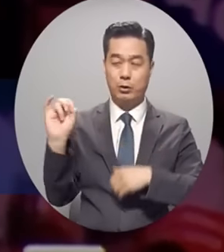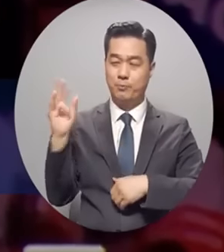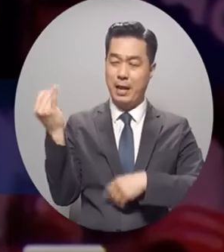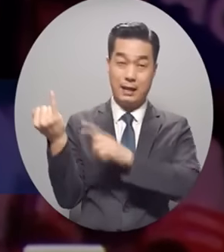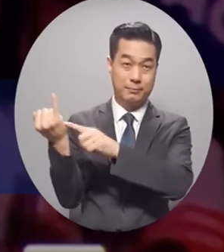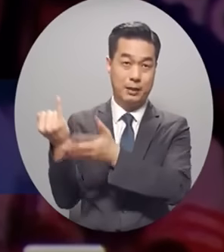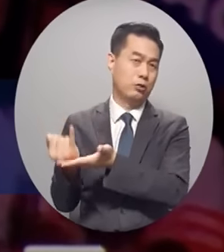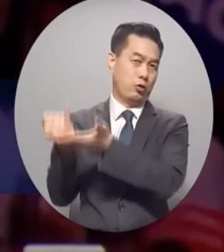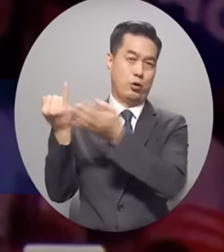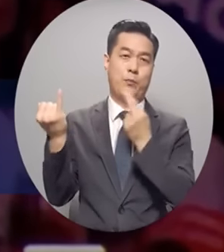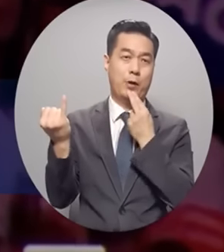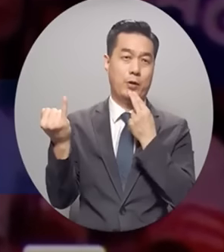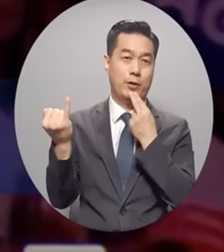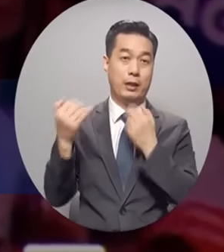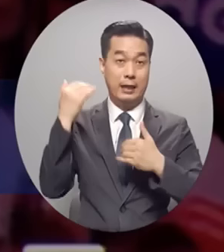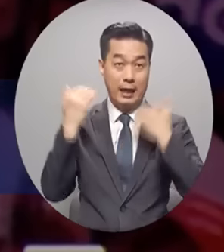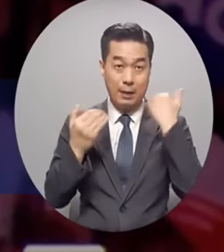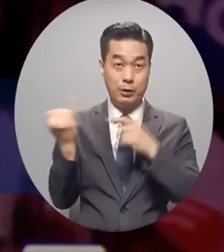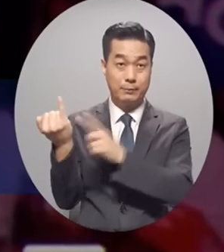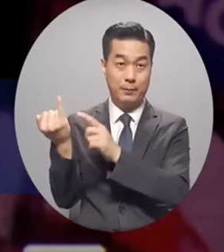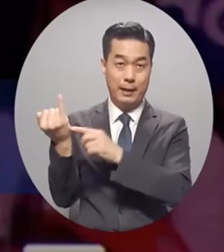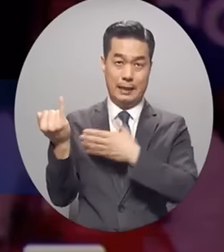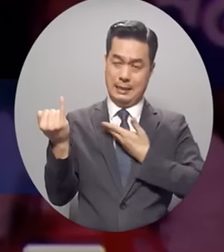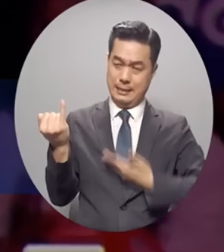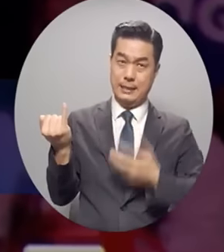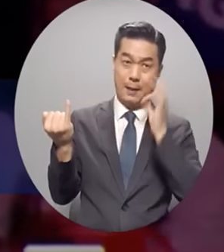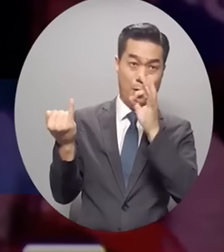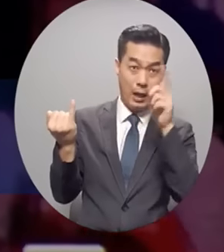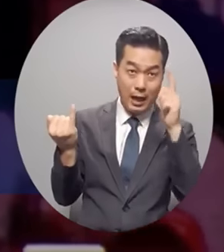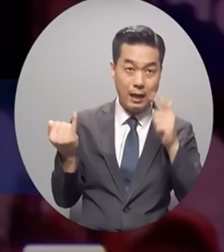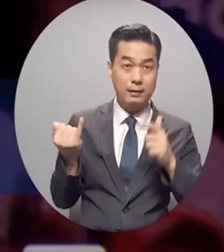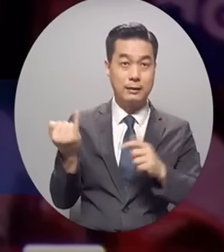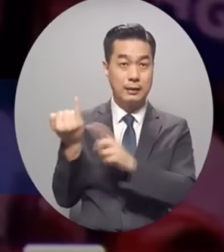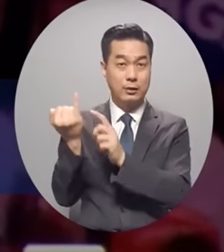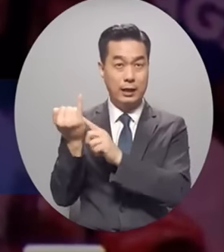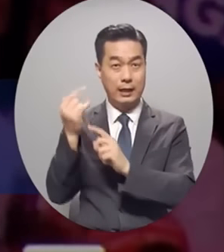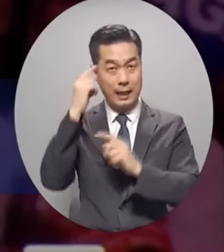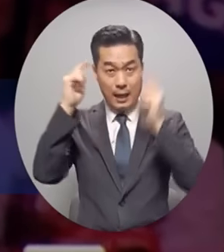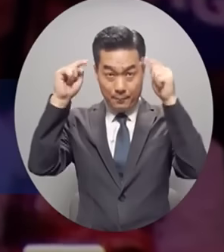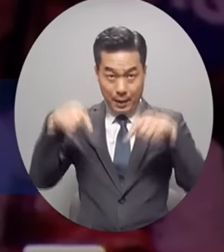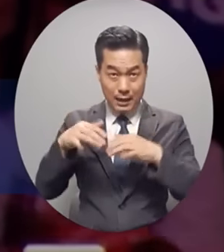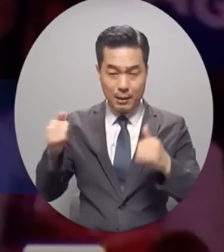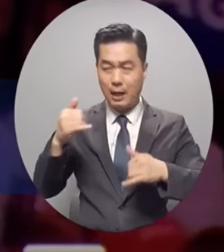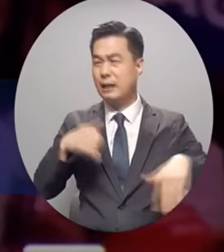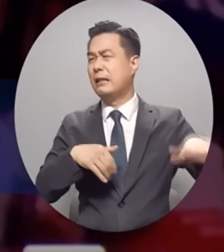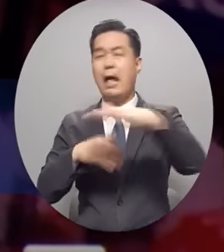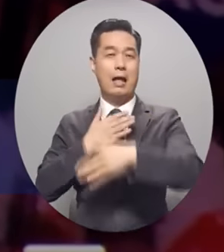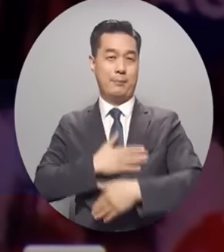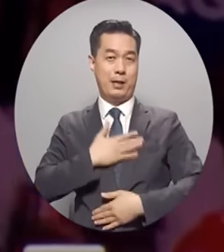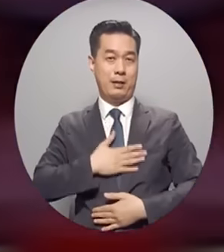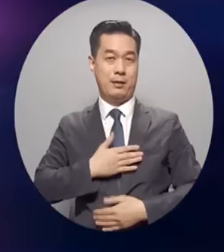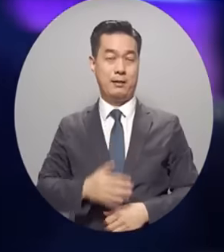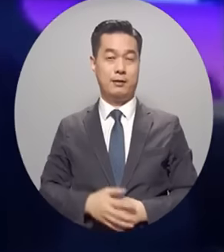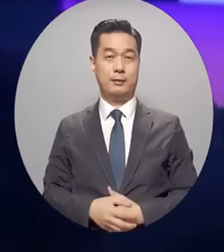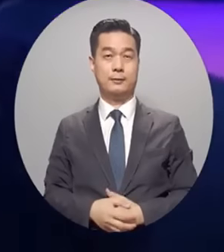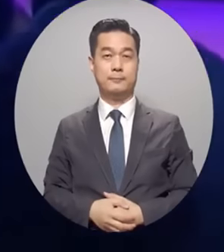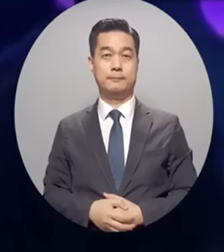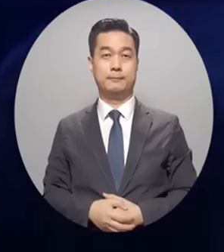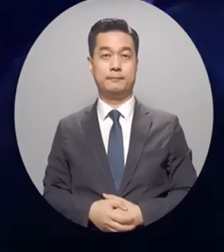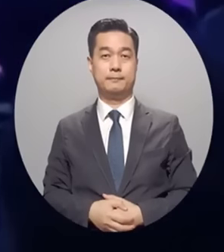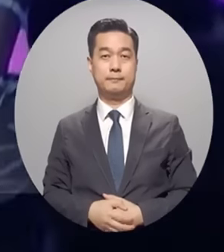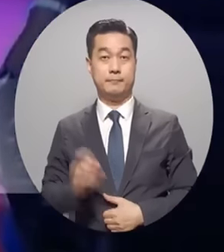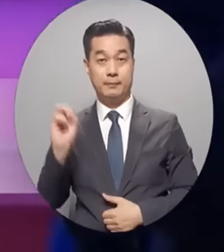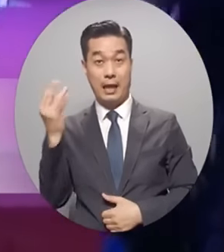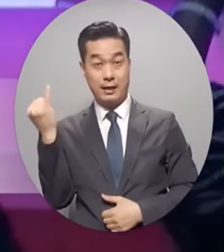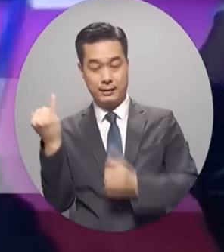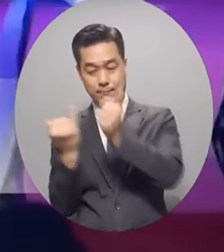one trusts her. No one takes her seriously. Everyone knows she is a very low IQ individual.